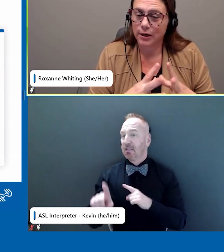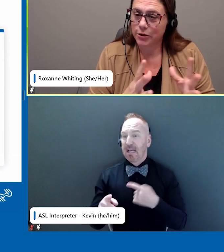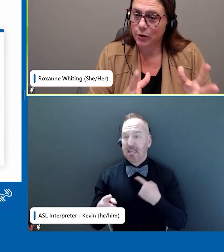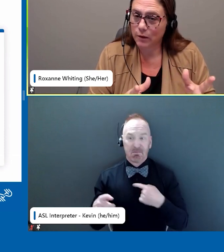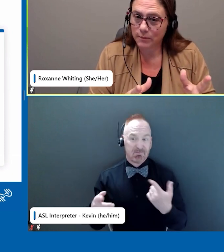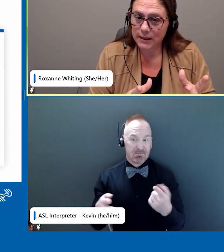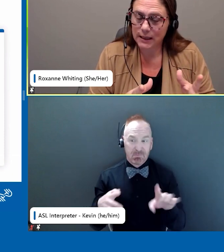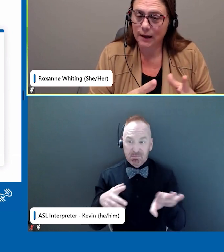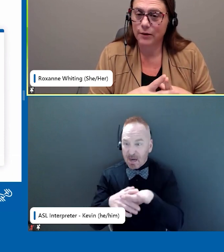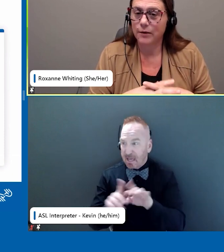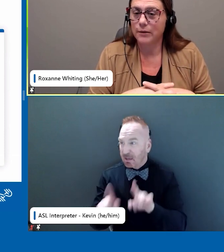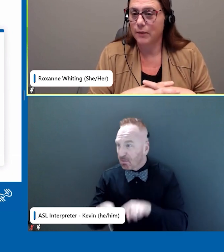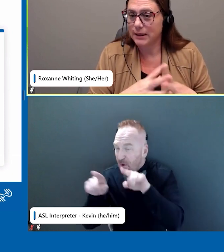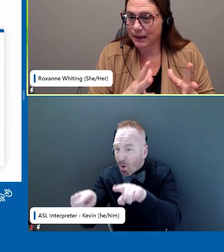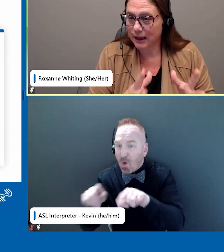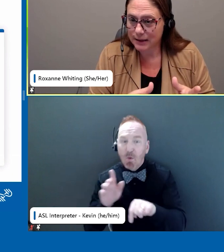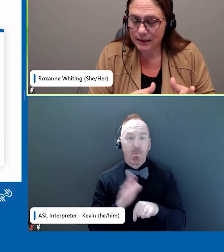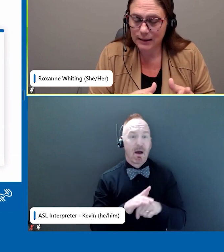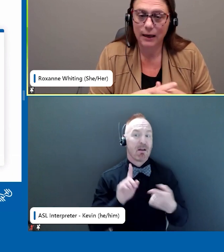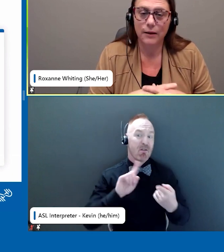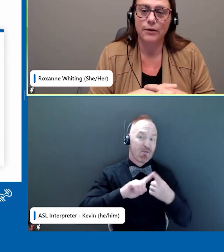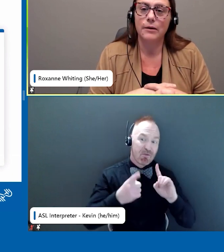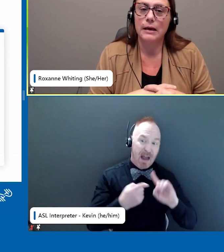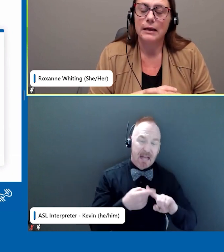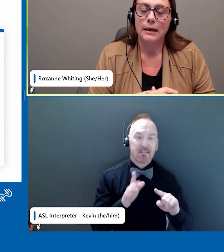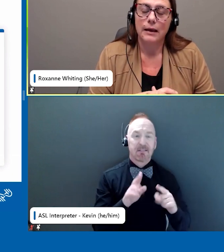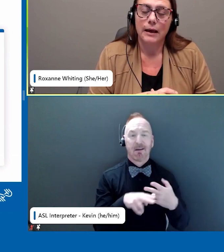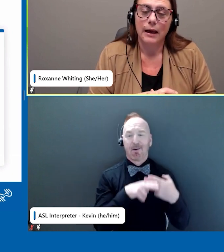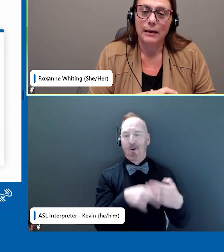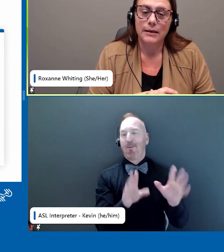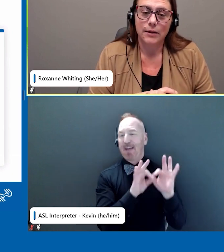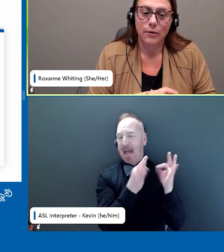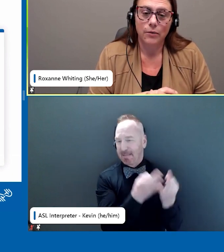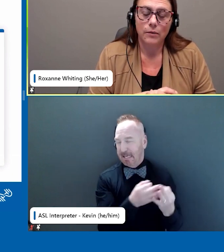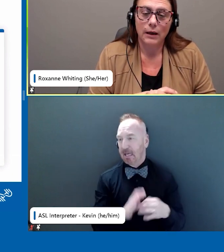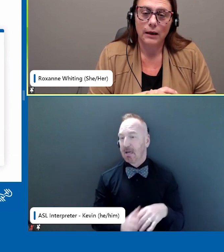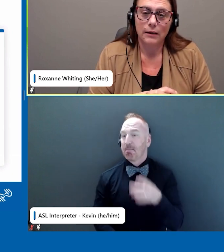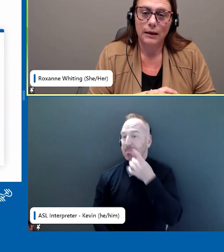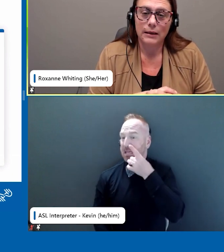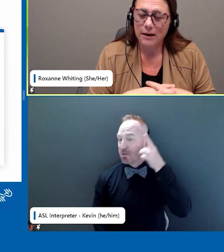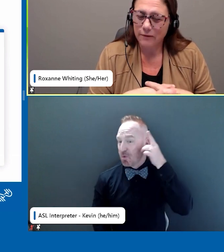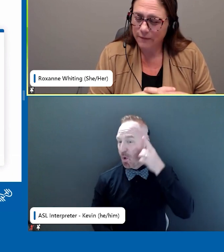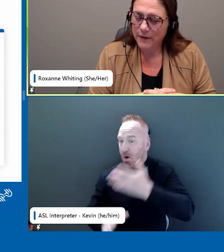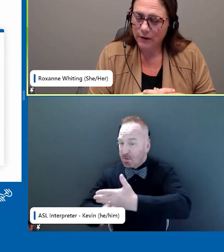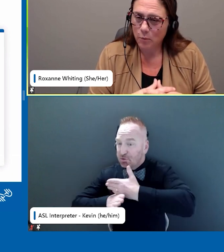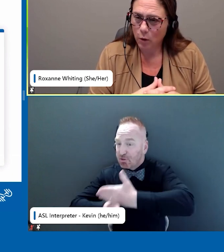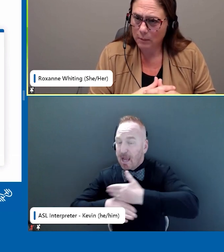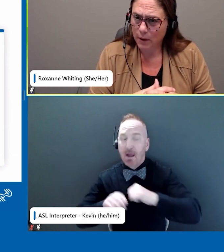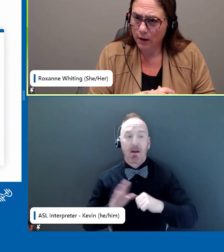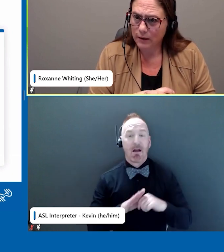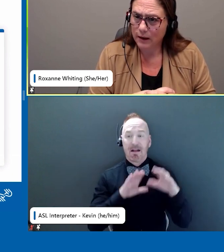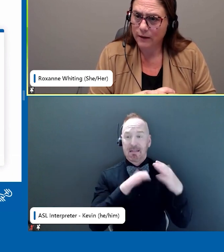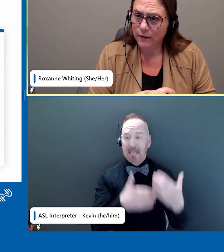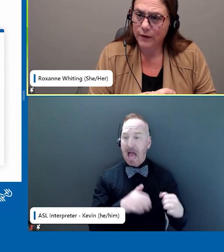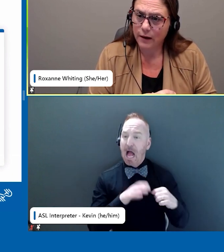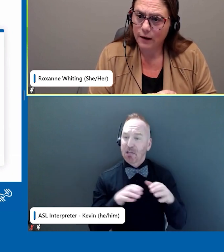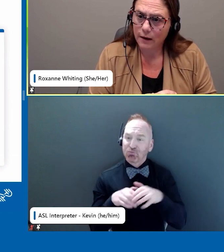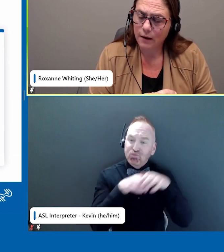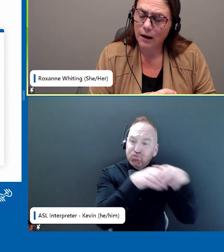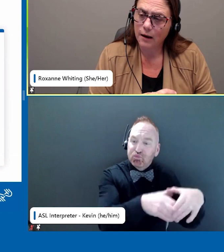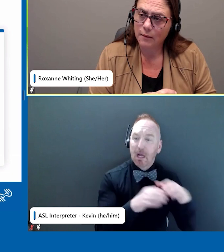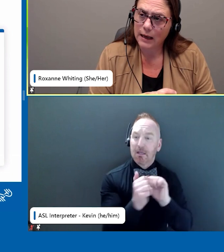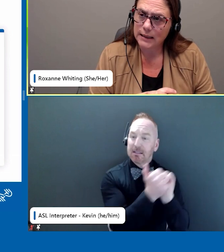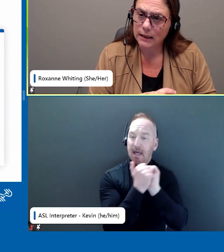They shared dorms together, they went to classes together. And so it's a very important part of